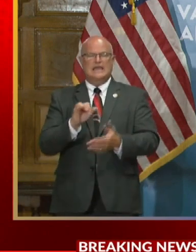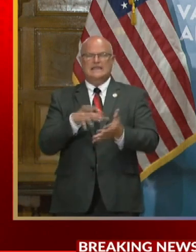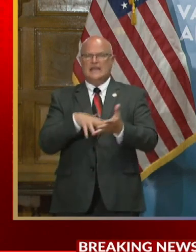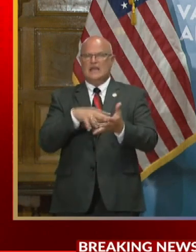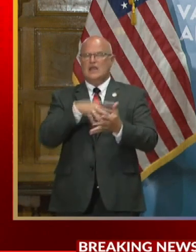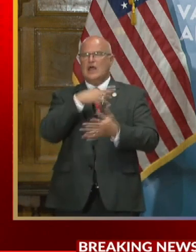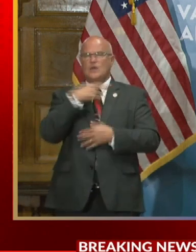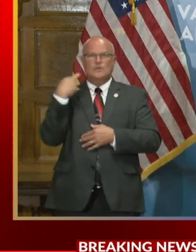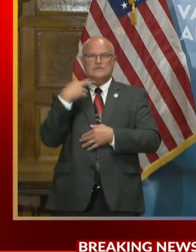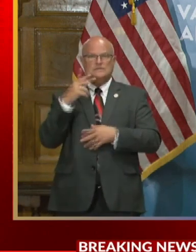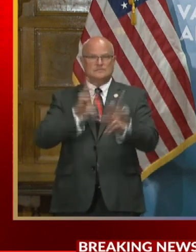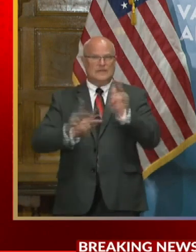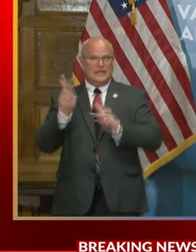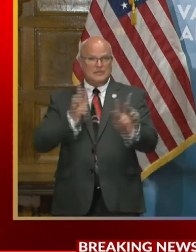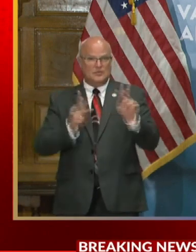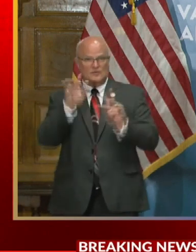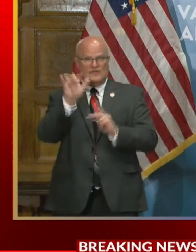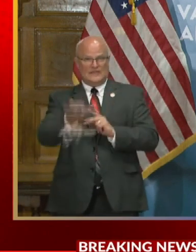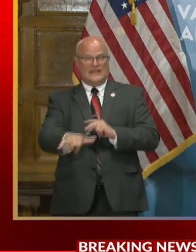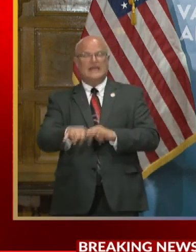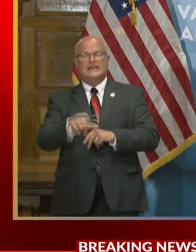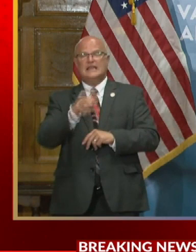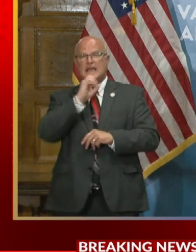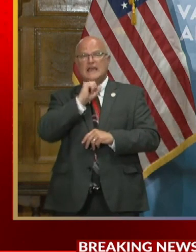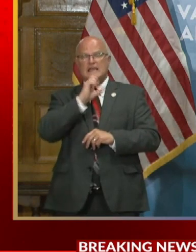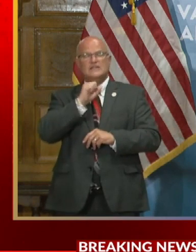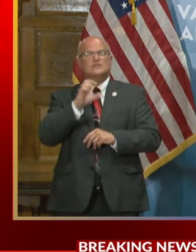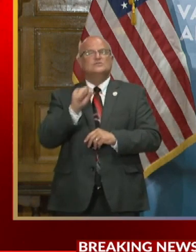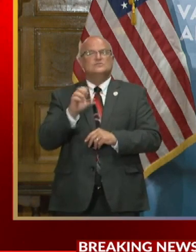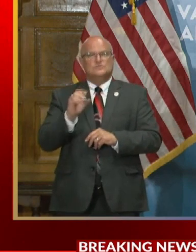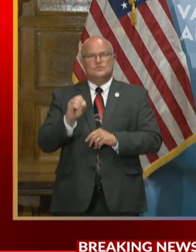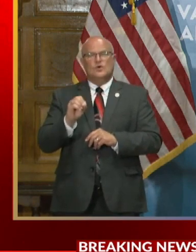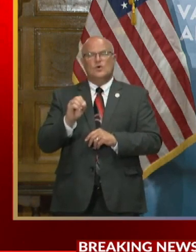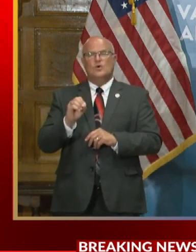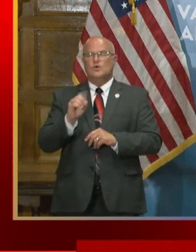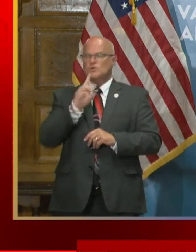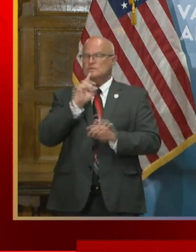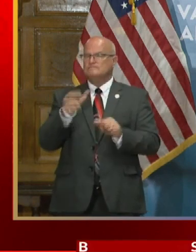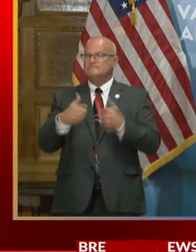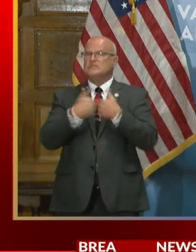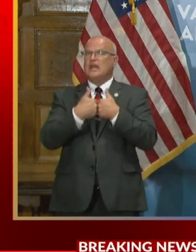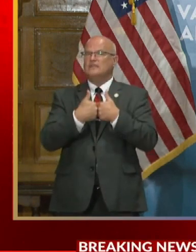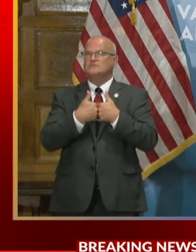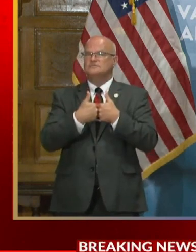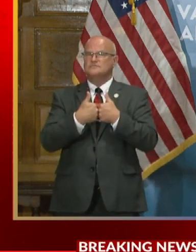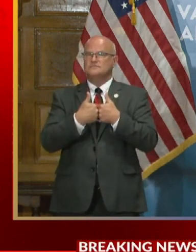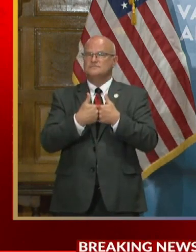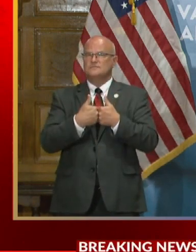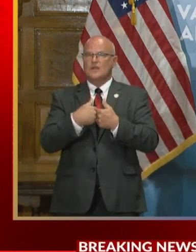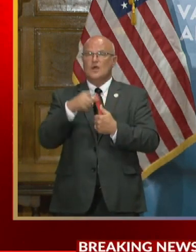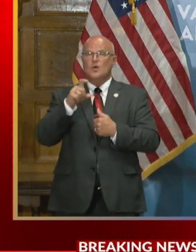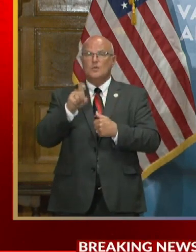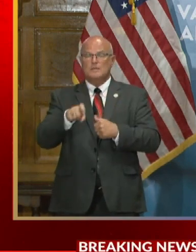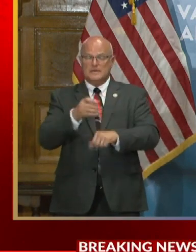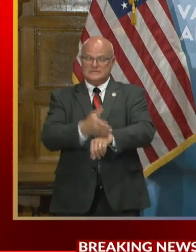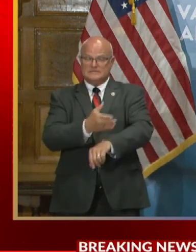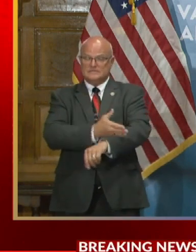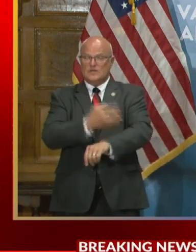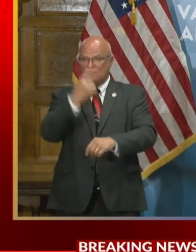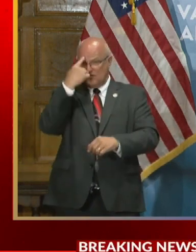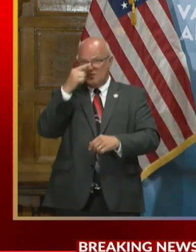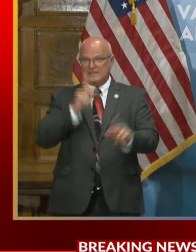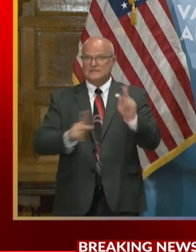and at-risk population, and it's a challenge for us. We have to do better for this